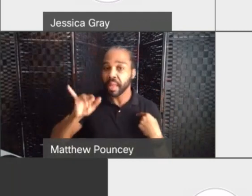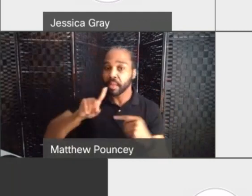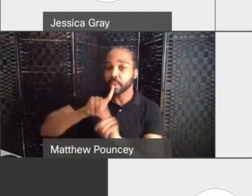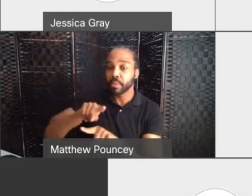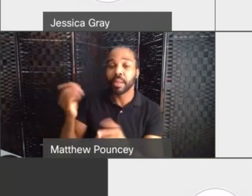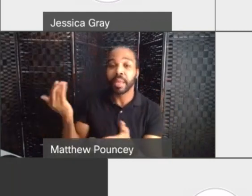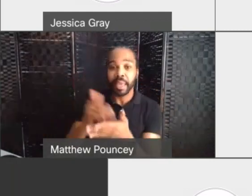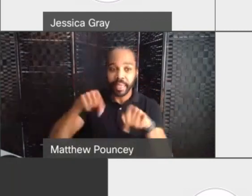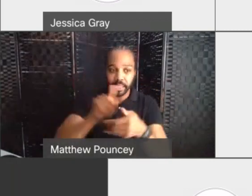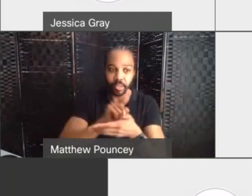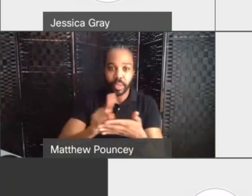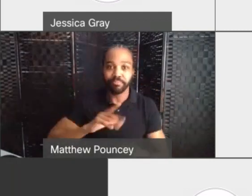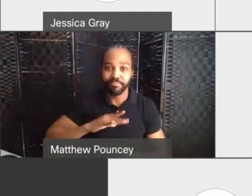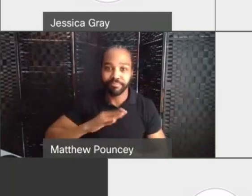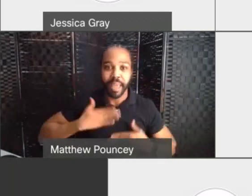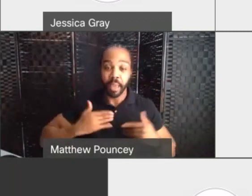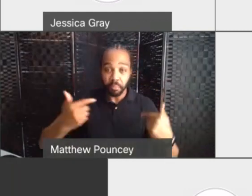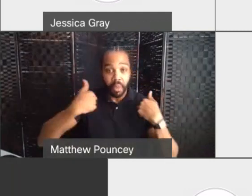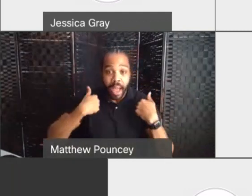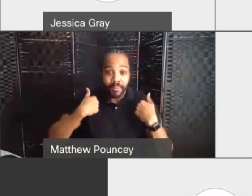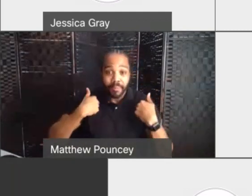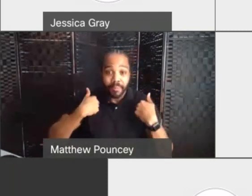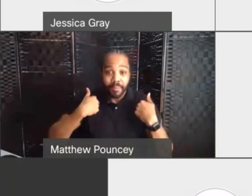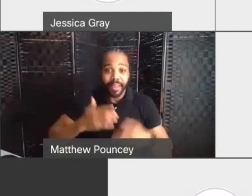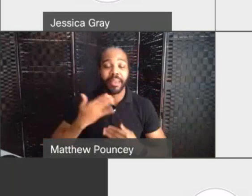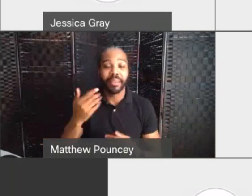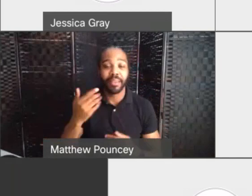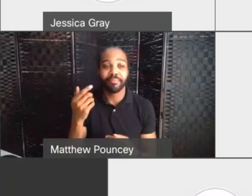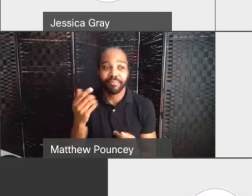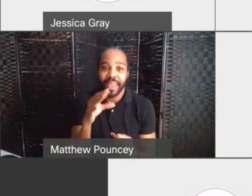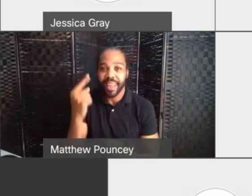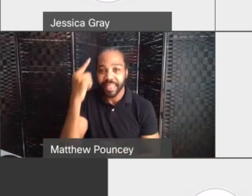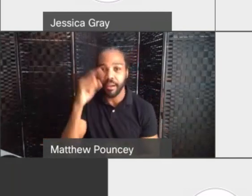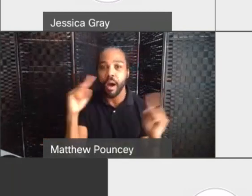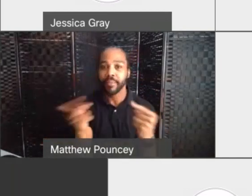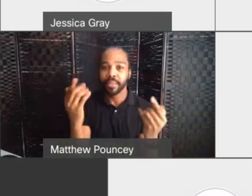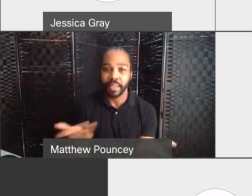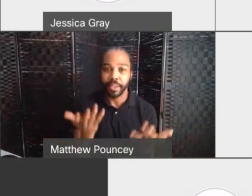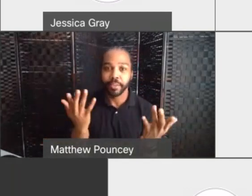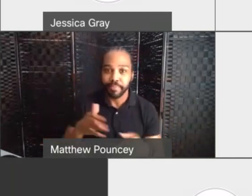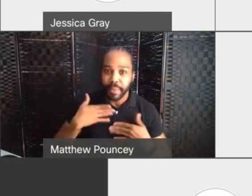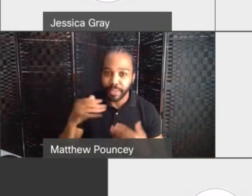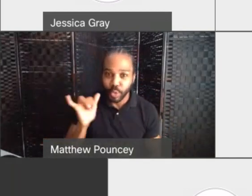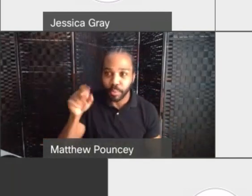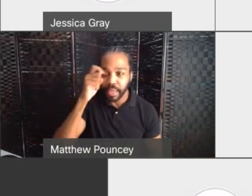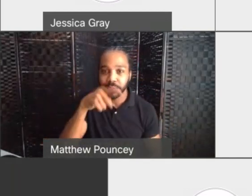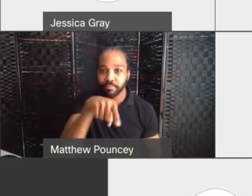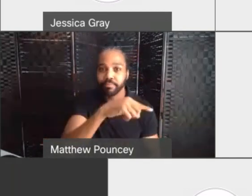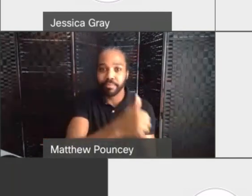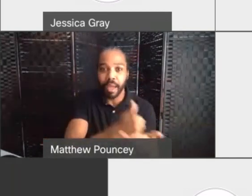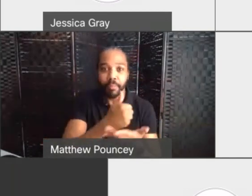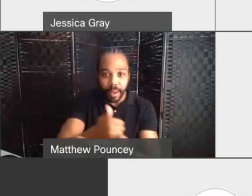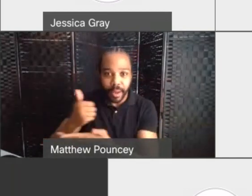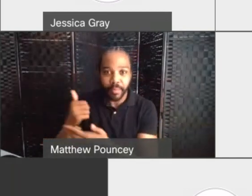we are very happy. I'm very happy to have, and I think all of our folks here are, because they've been very helpful in this, to have staff